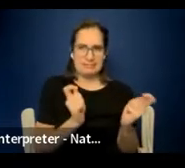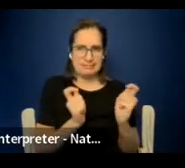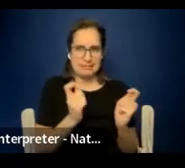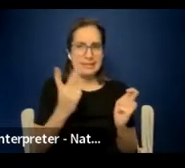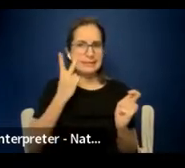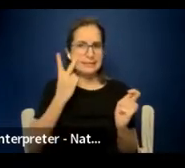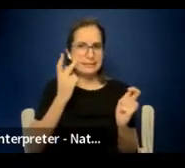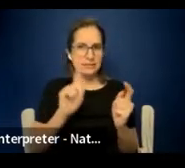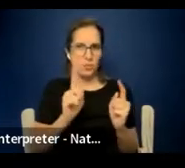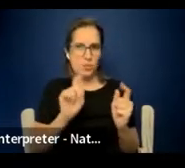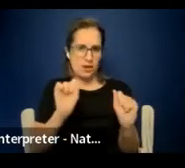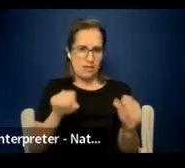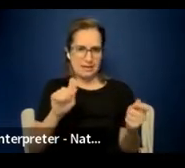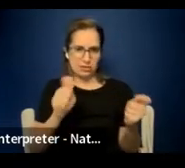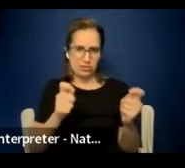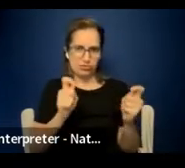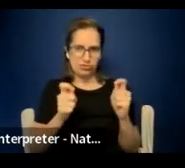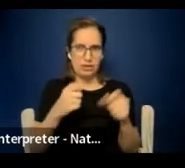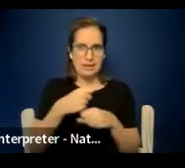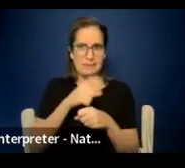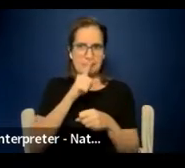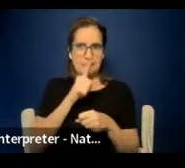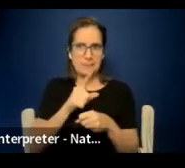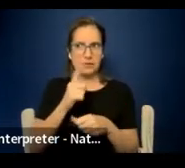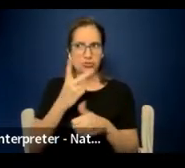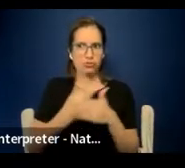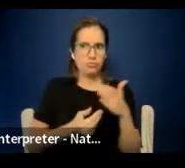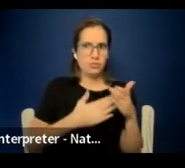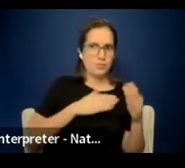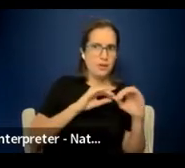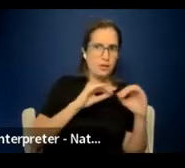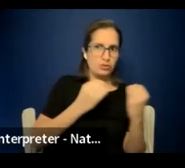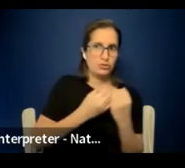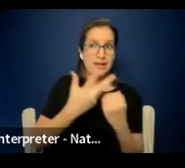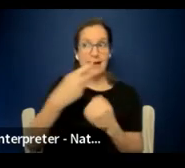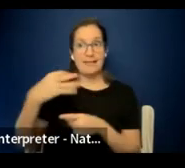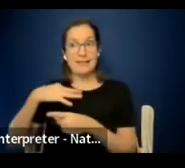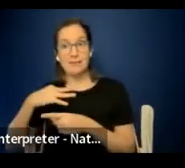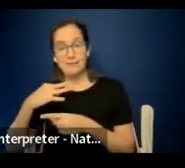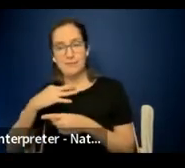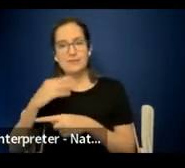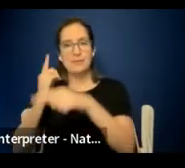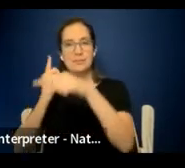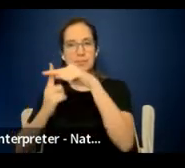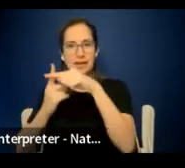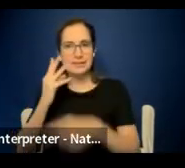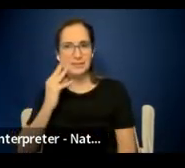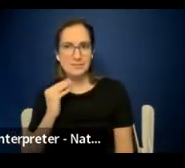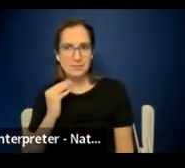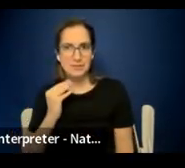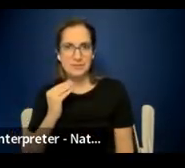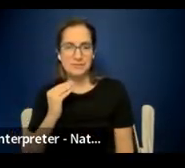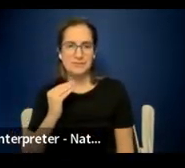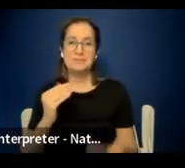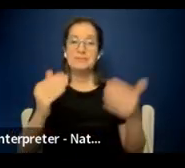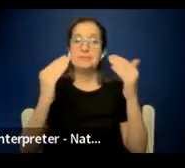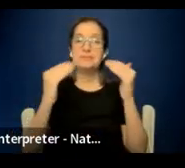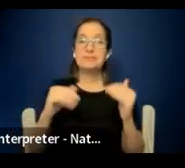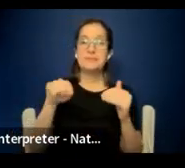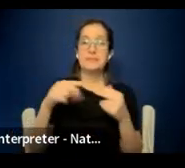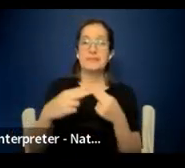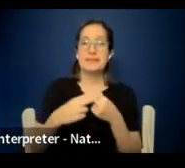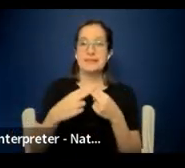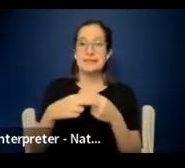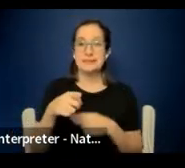volunteer experience to make it better. So let's go to the next slide and just give you a little snippet of it. So